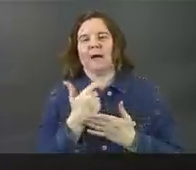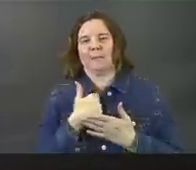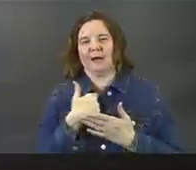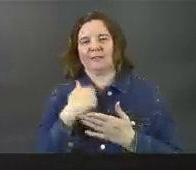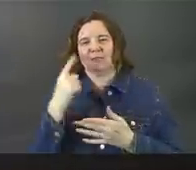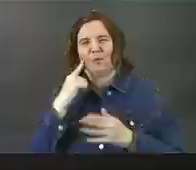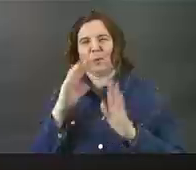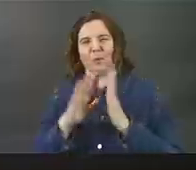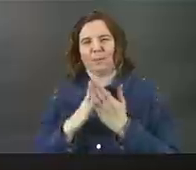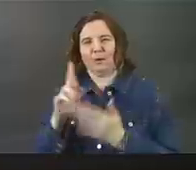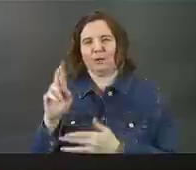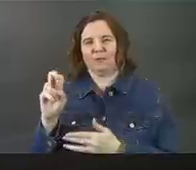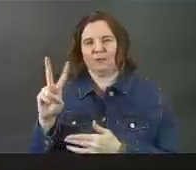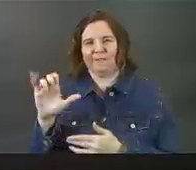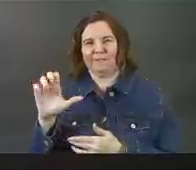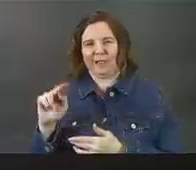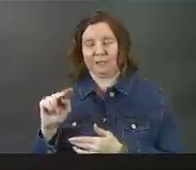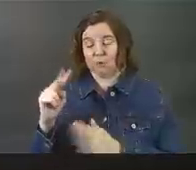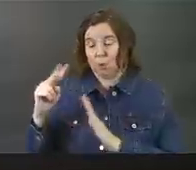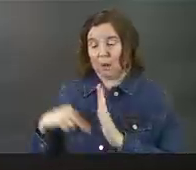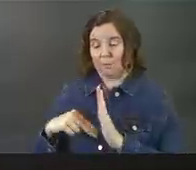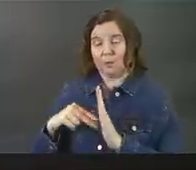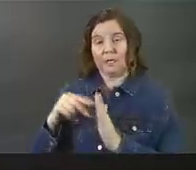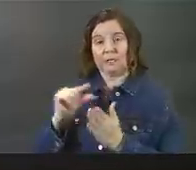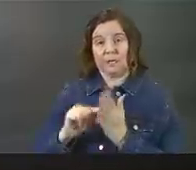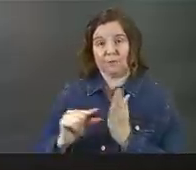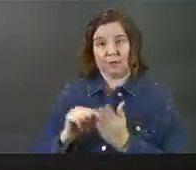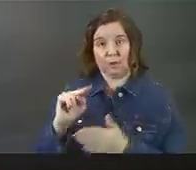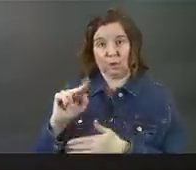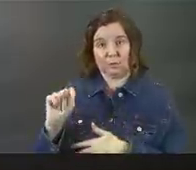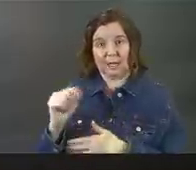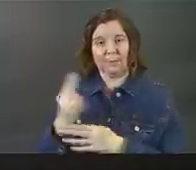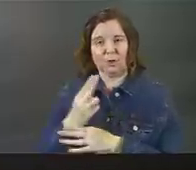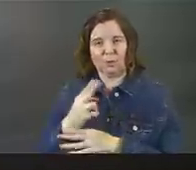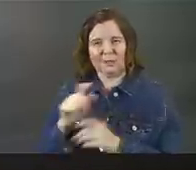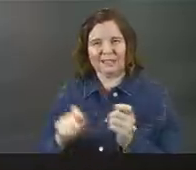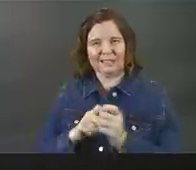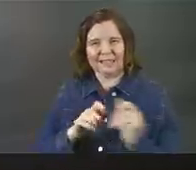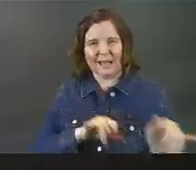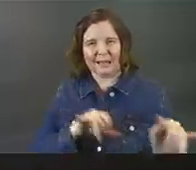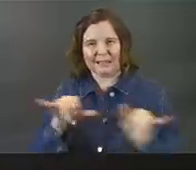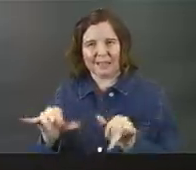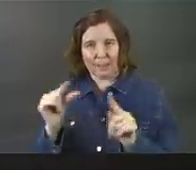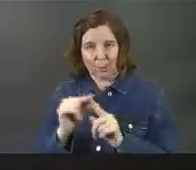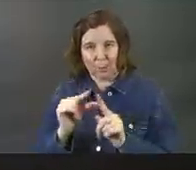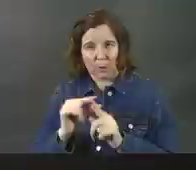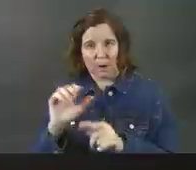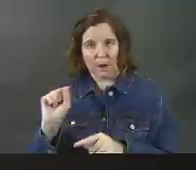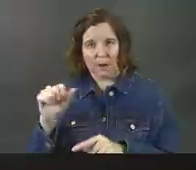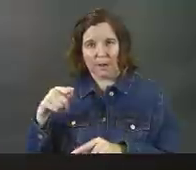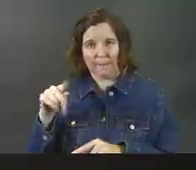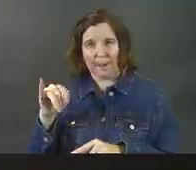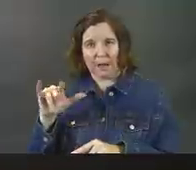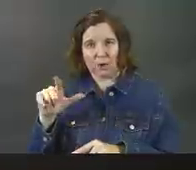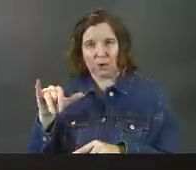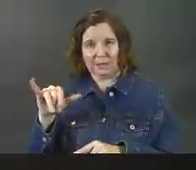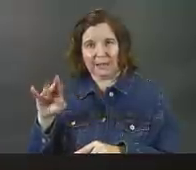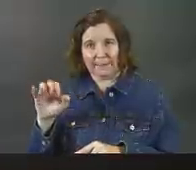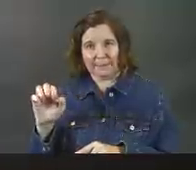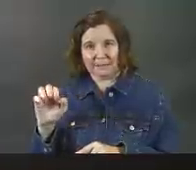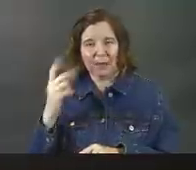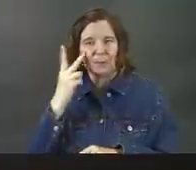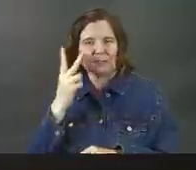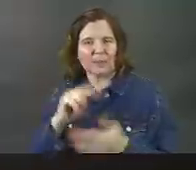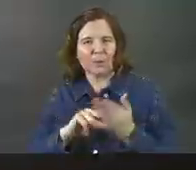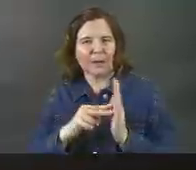Revelation. So I'm going to read some verses from the New Testament that use this exact same word, apocalypse, and we're going to see what it means, and it's